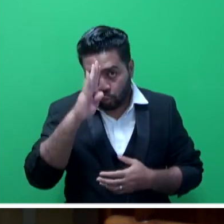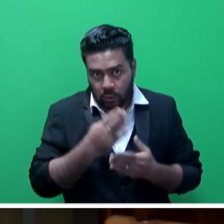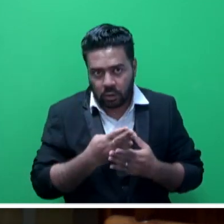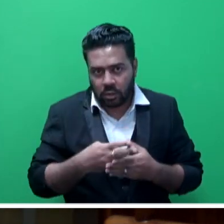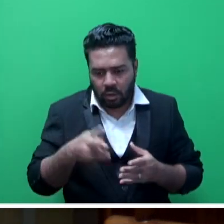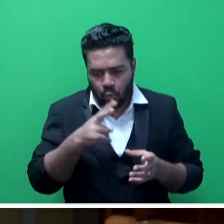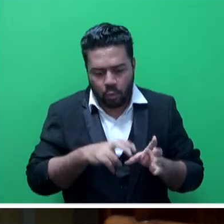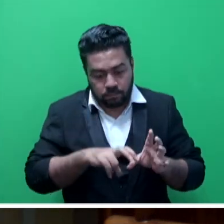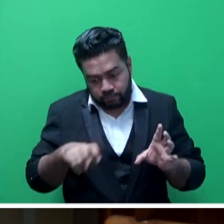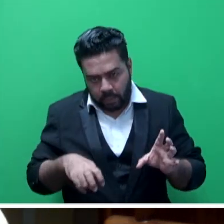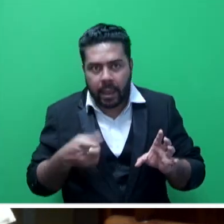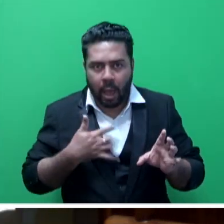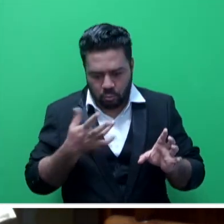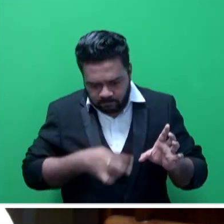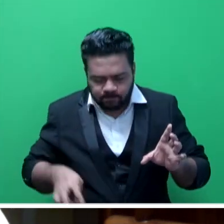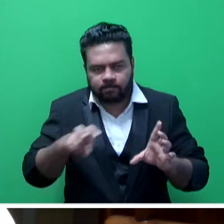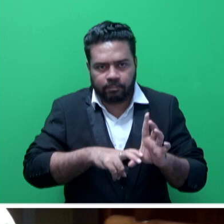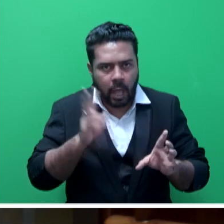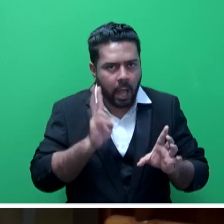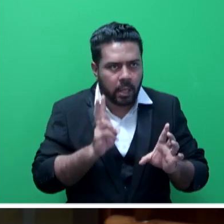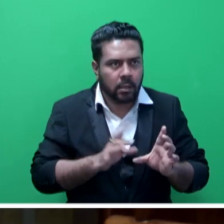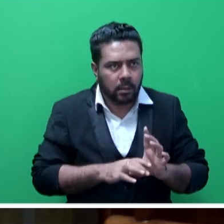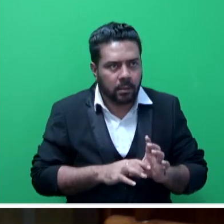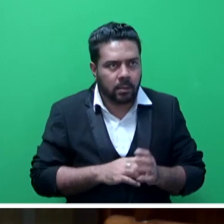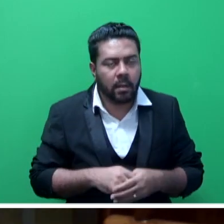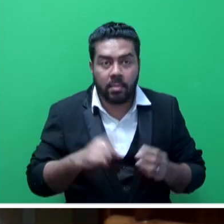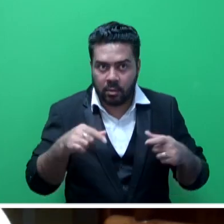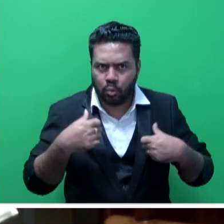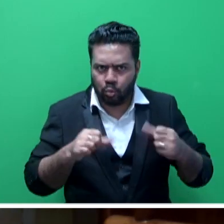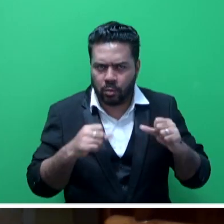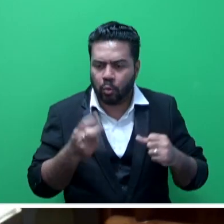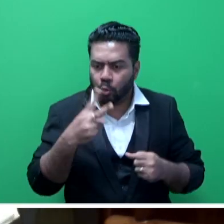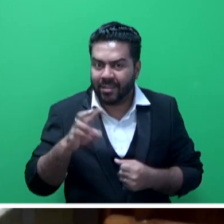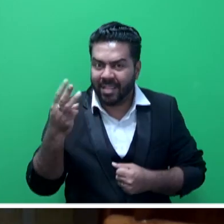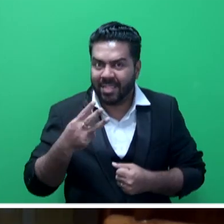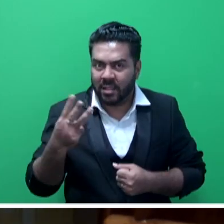and I feel that was a great achievement. In 2013, we had a total of